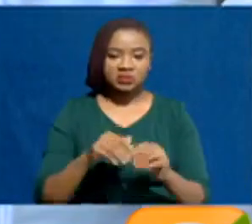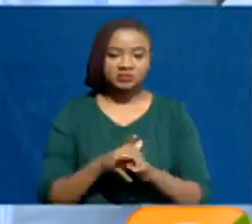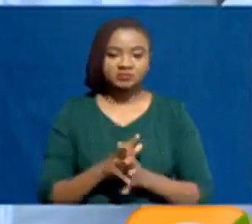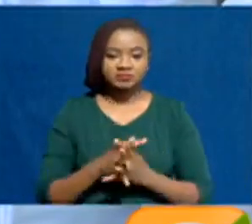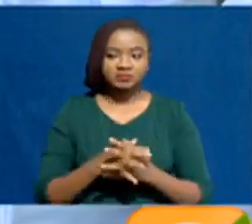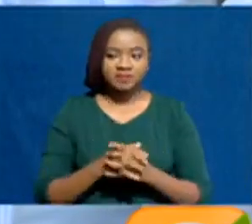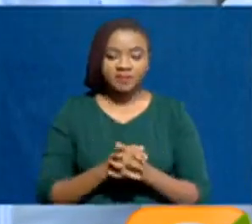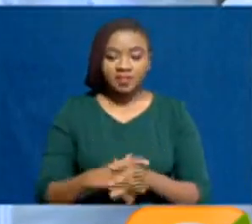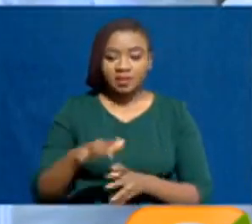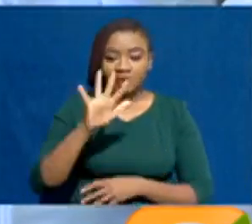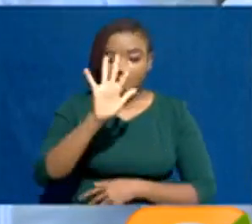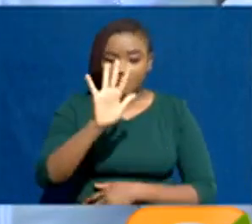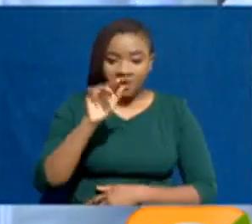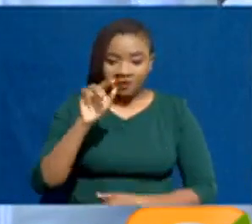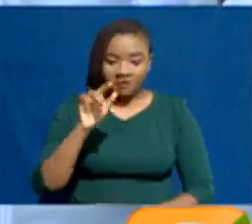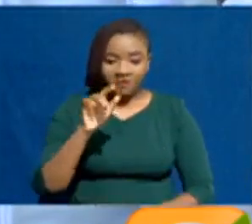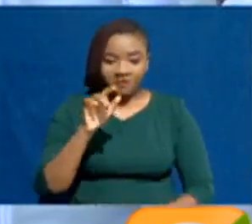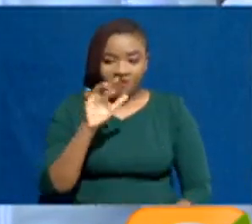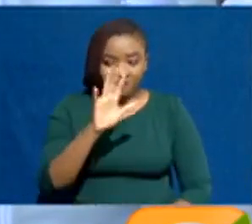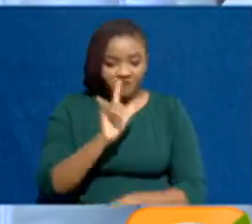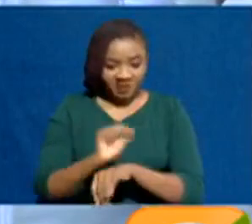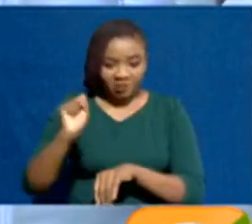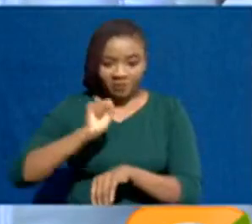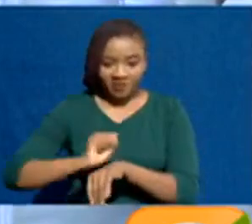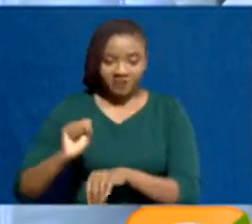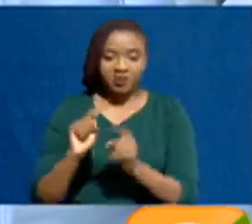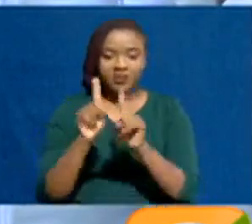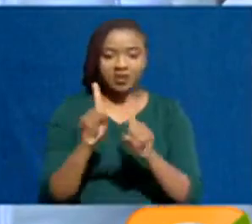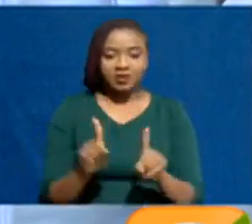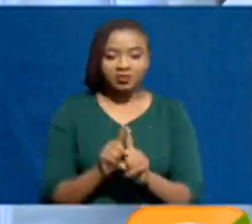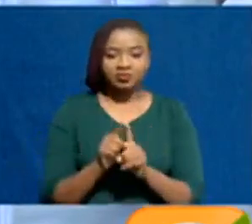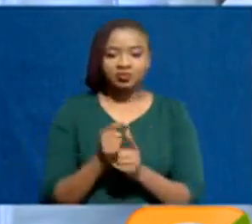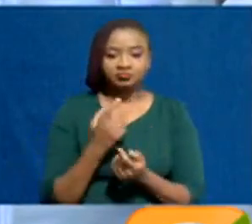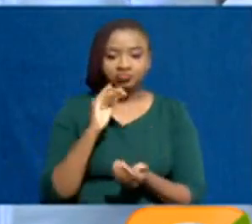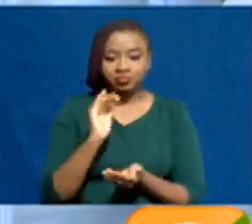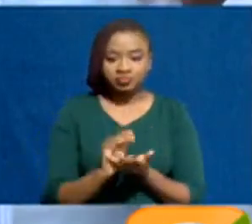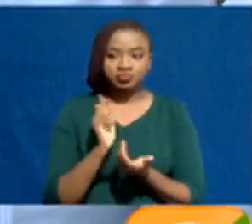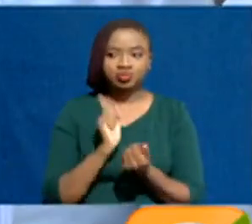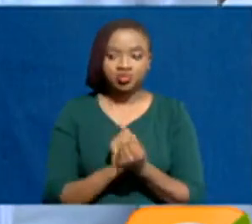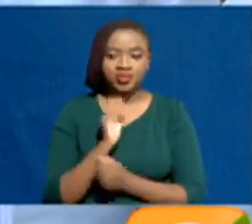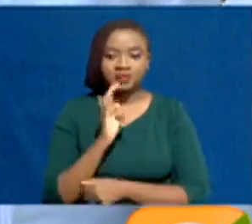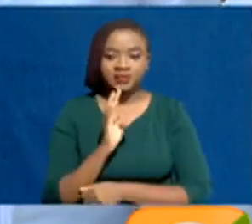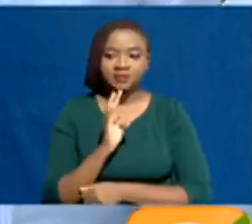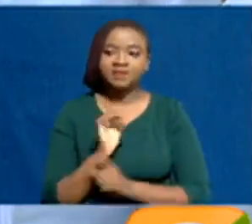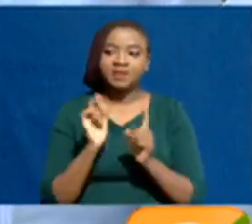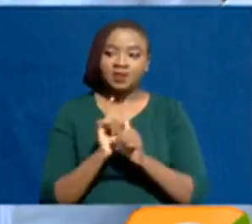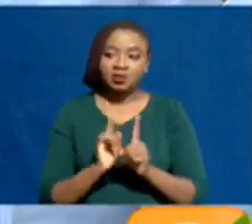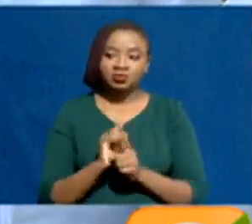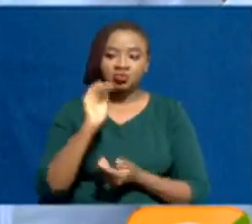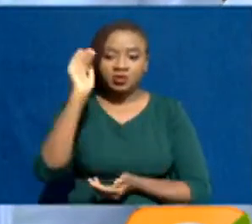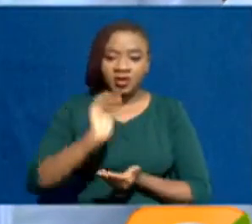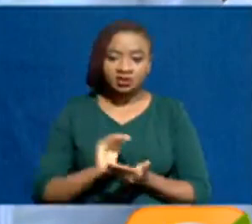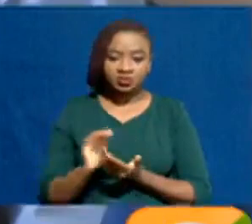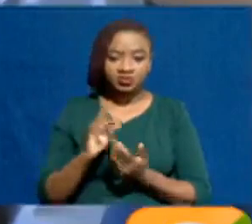5 shillings per liter from the current 18 shillings per liter to 13 shillings per liter. Reduction of petroleum development levy